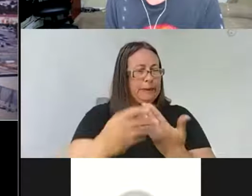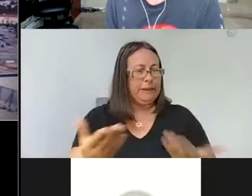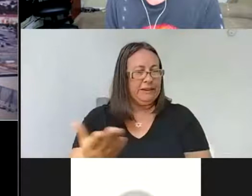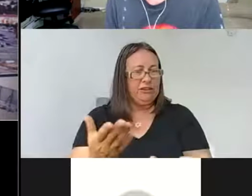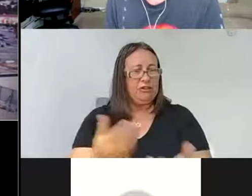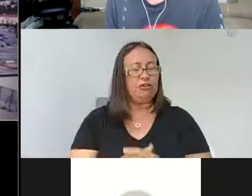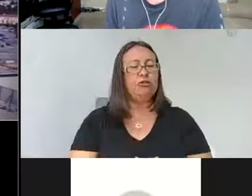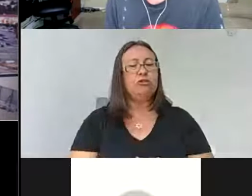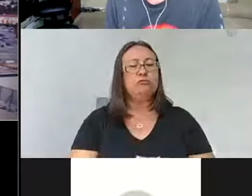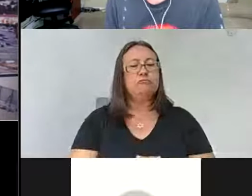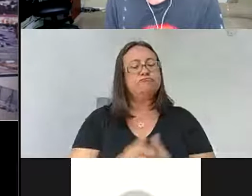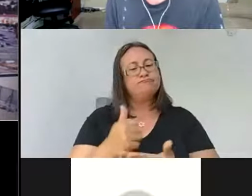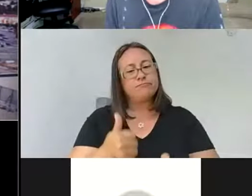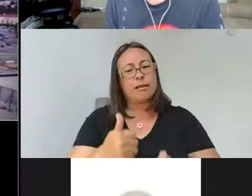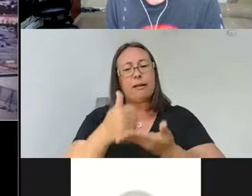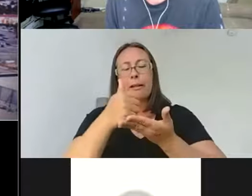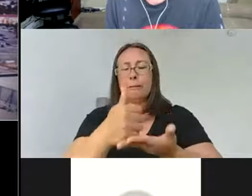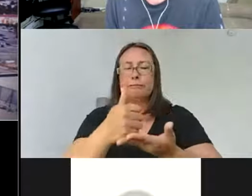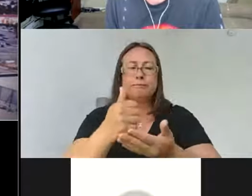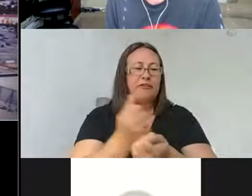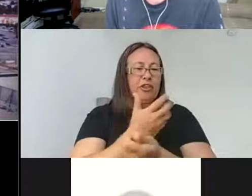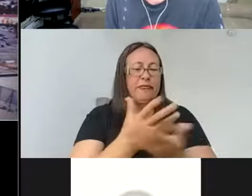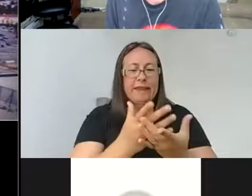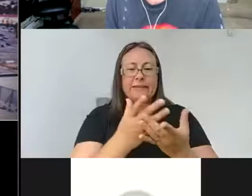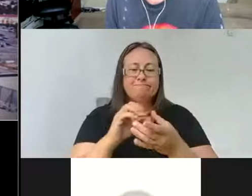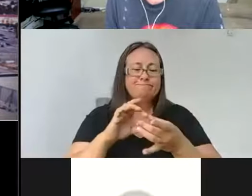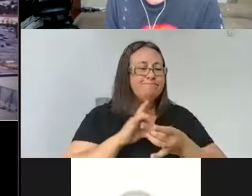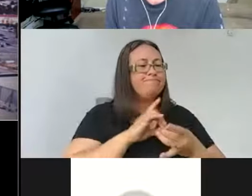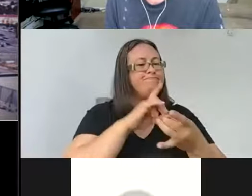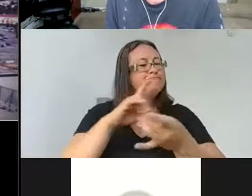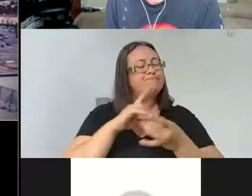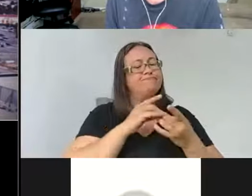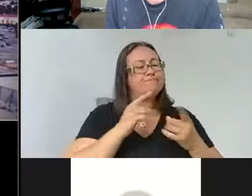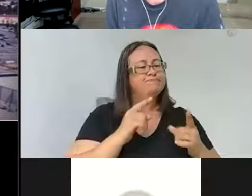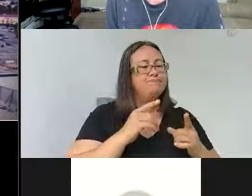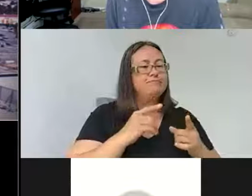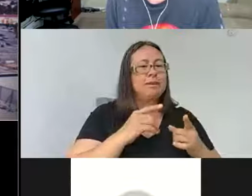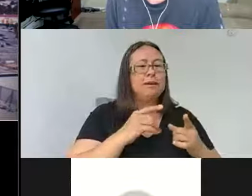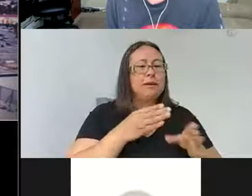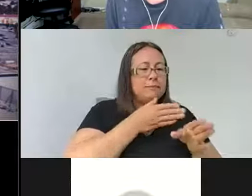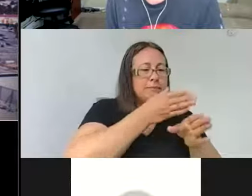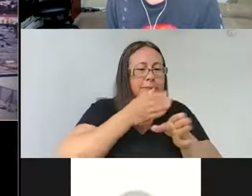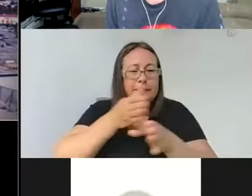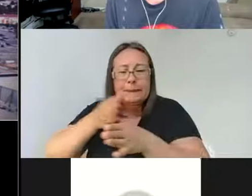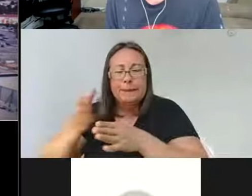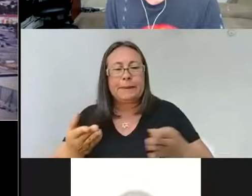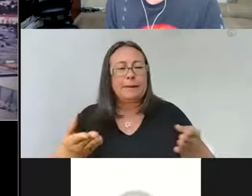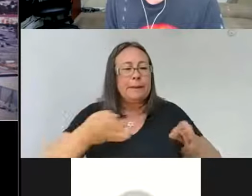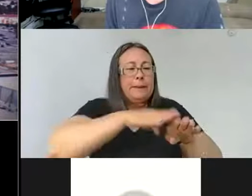kind of help keep everything together and help, cross disciplines and bridge everything. So I really like the way